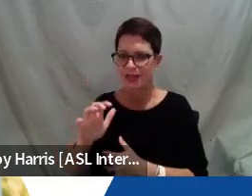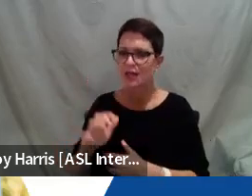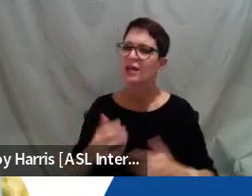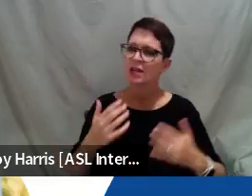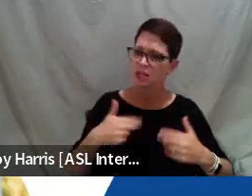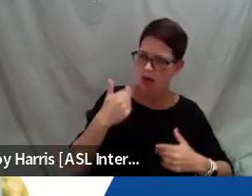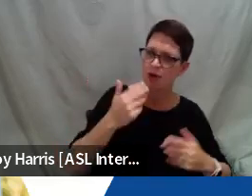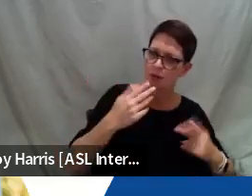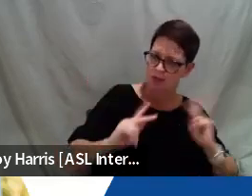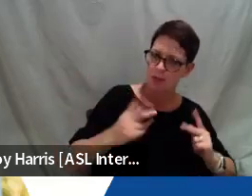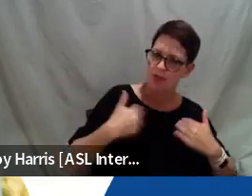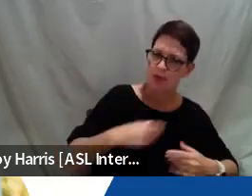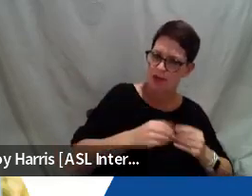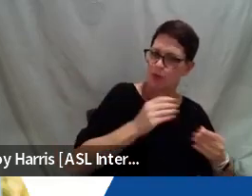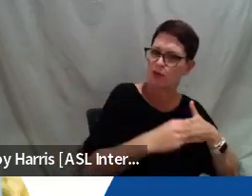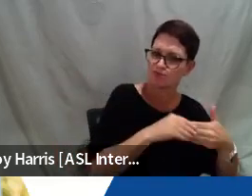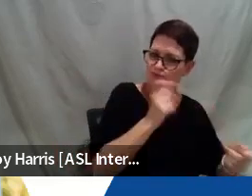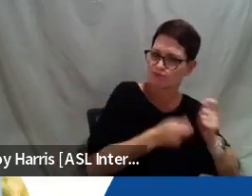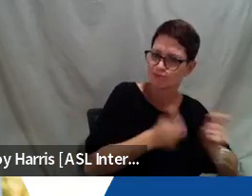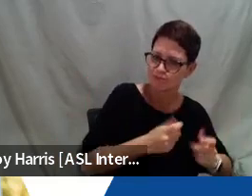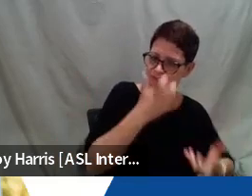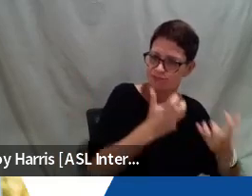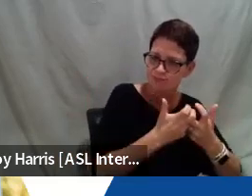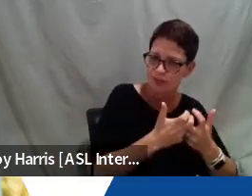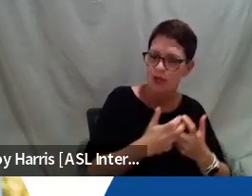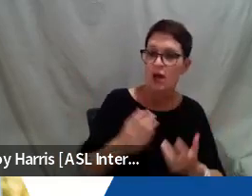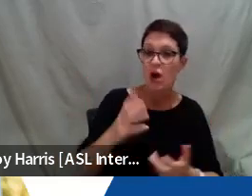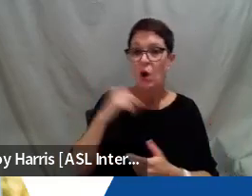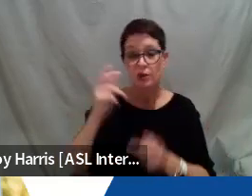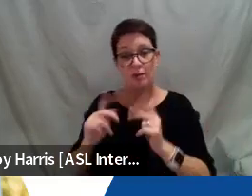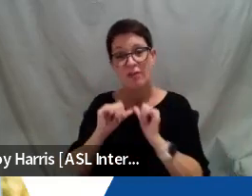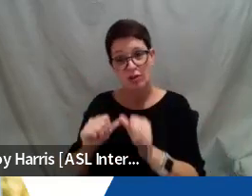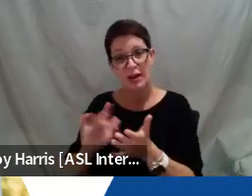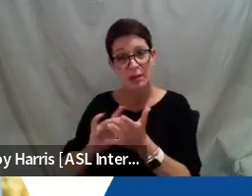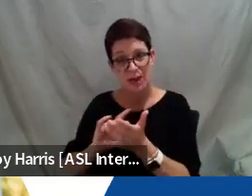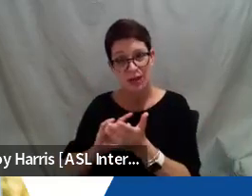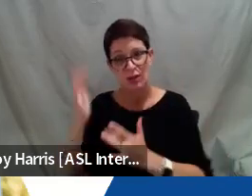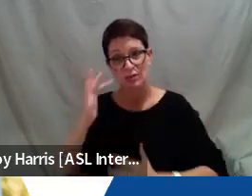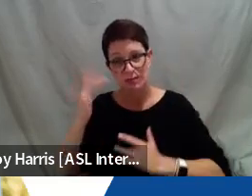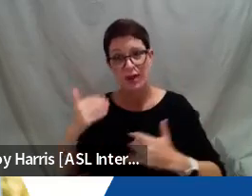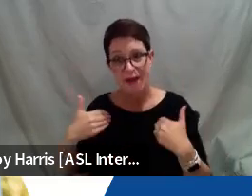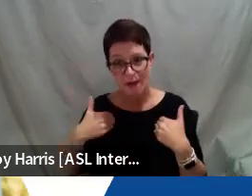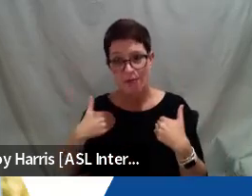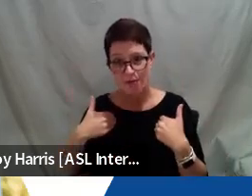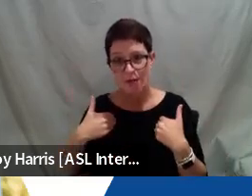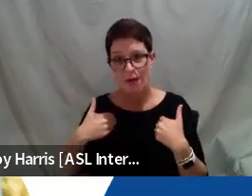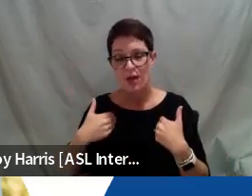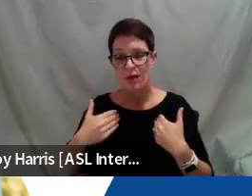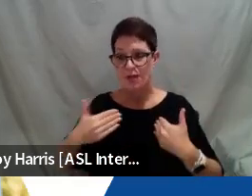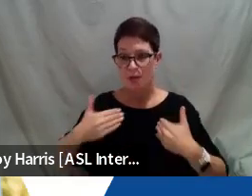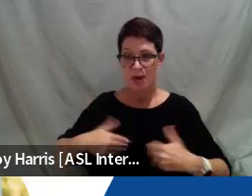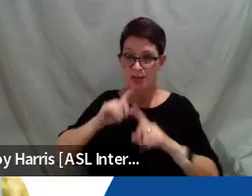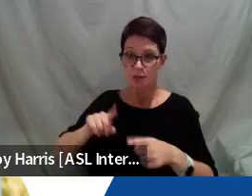temperature. They're more likely to have chronic medical conditions that changes the normal body response to